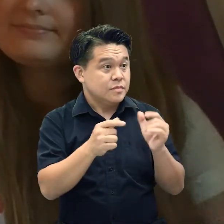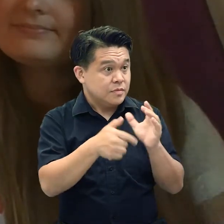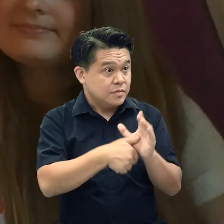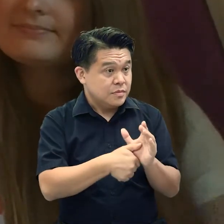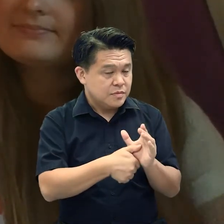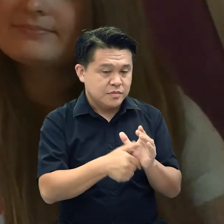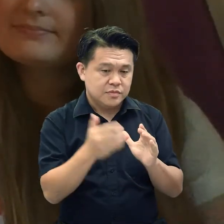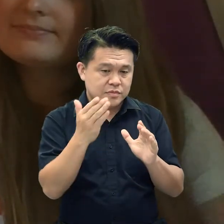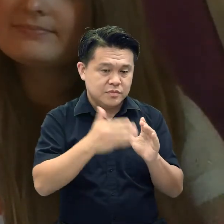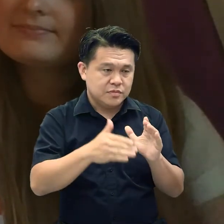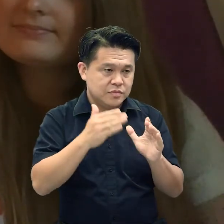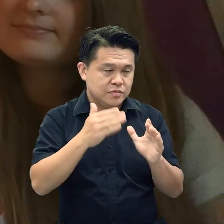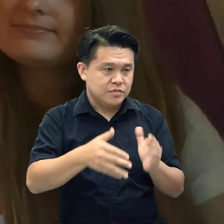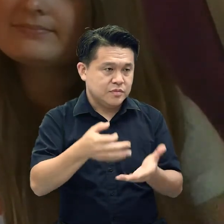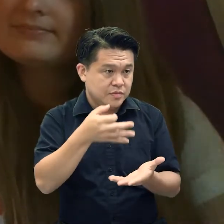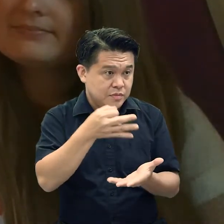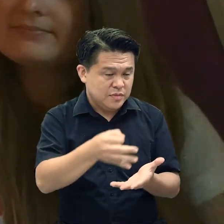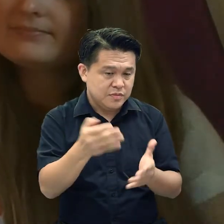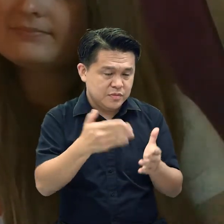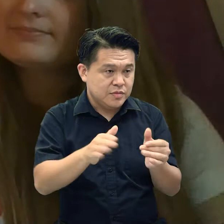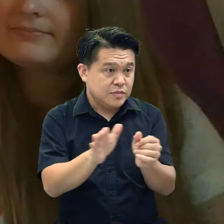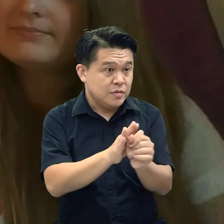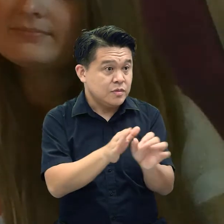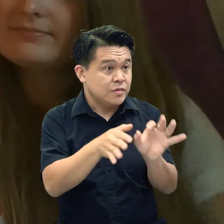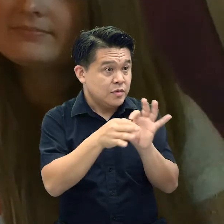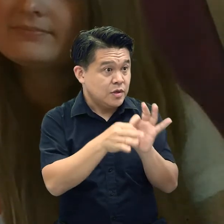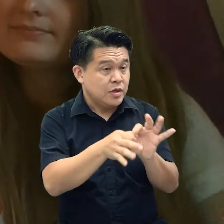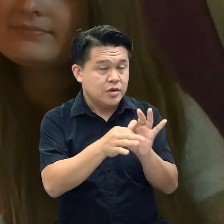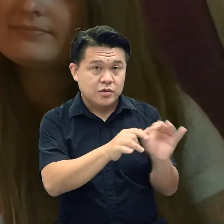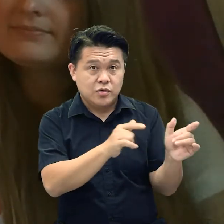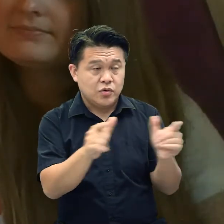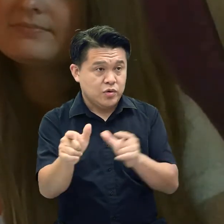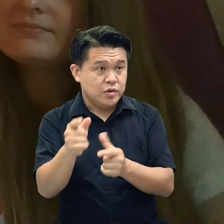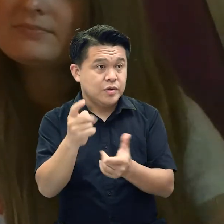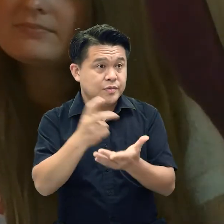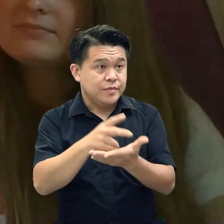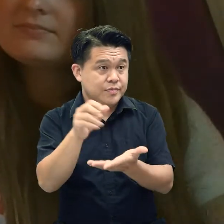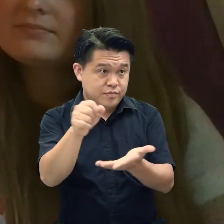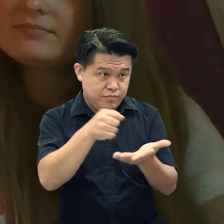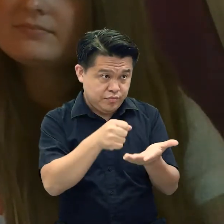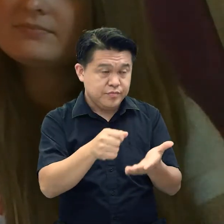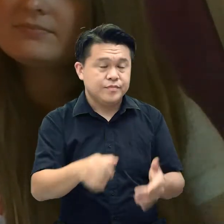in the provision of goods and services, and that also started